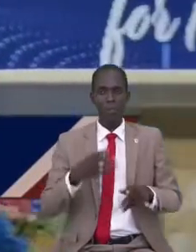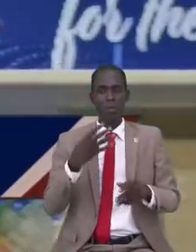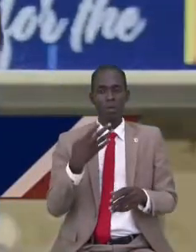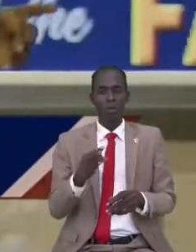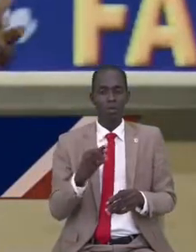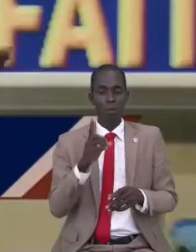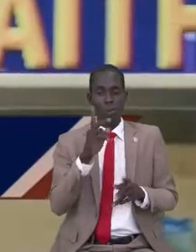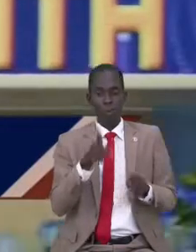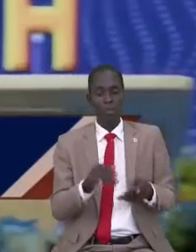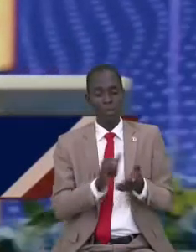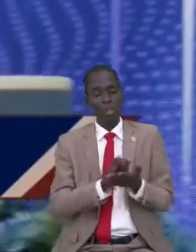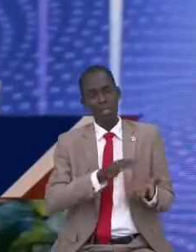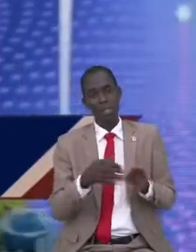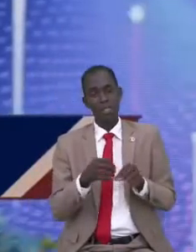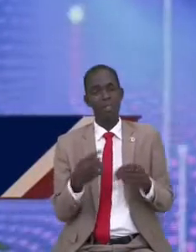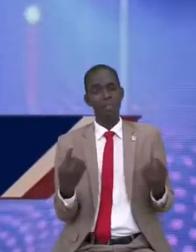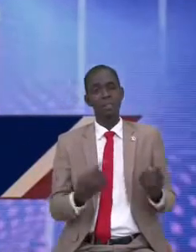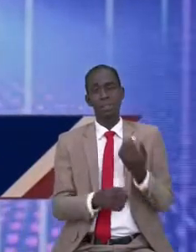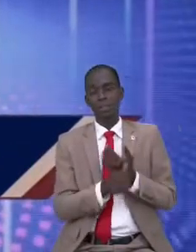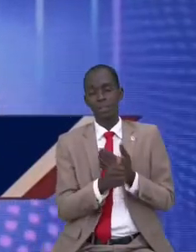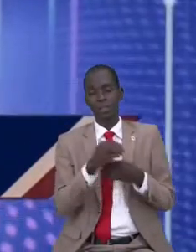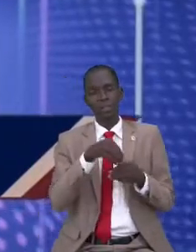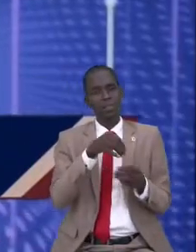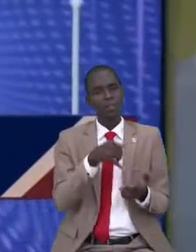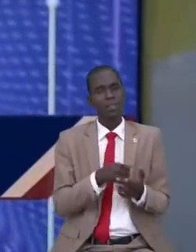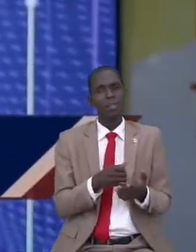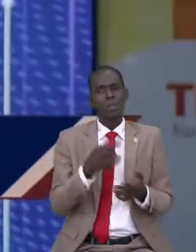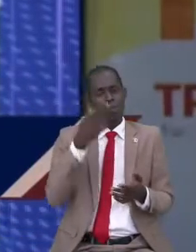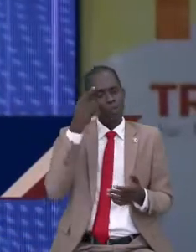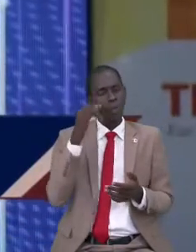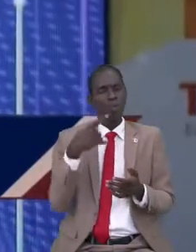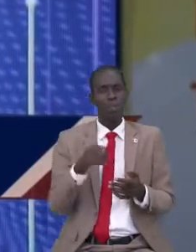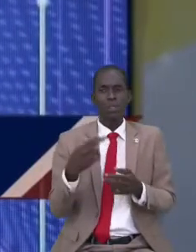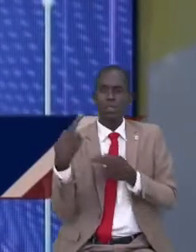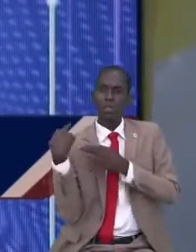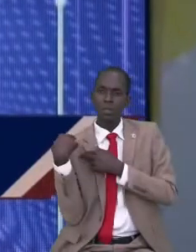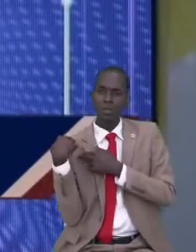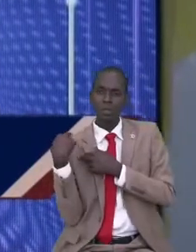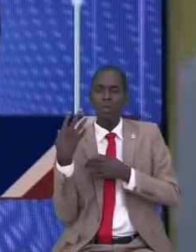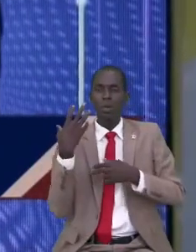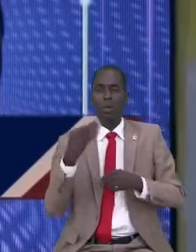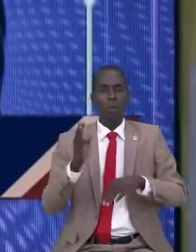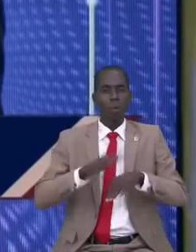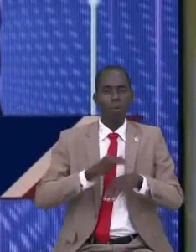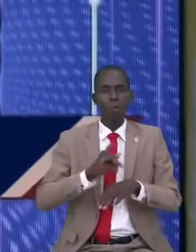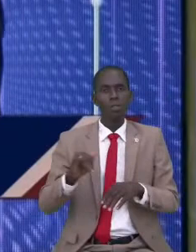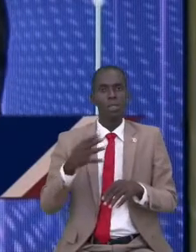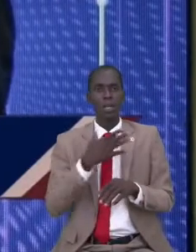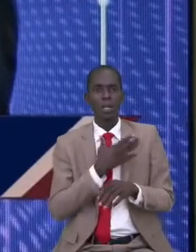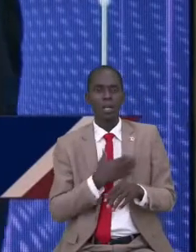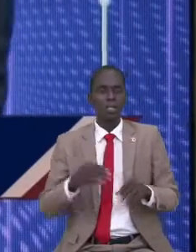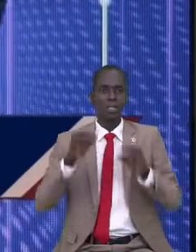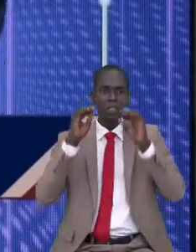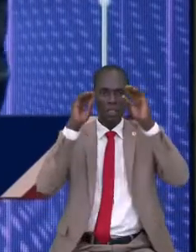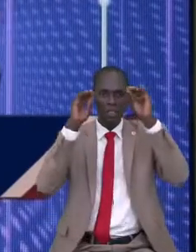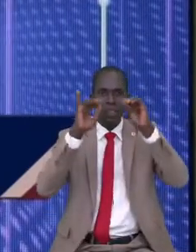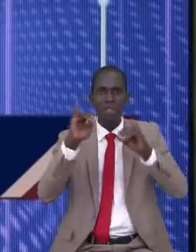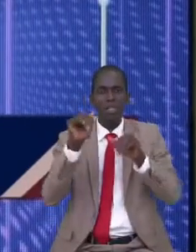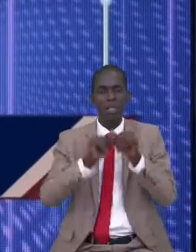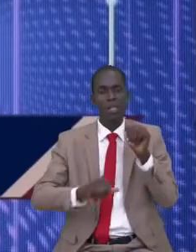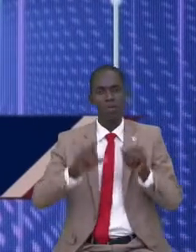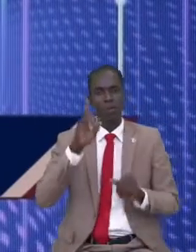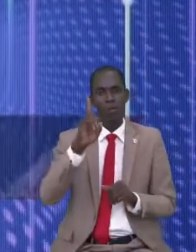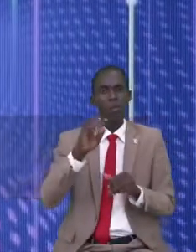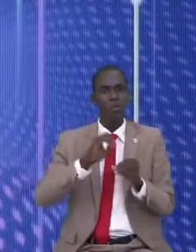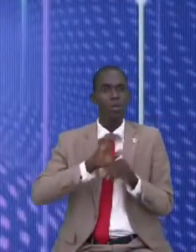sin, because that's a responsibility, warning every man and teaching every man in all wisdom, that